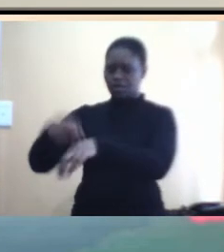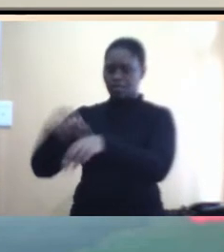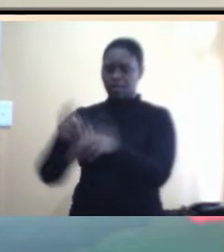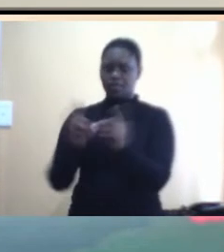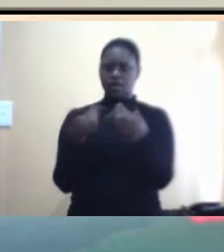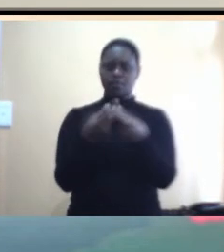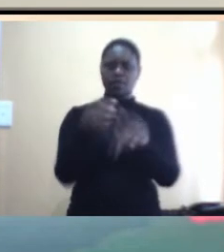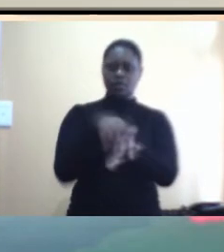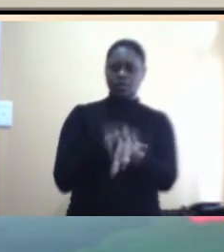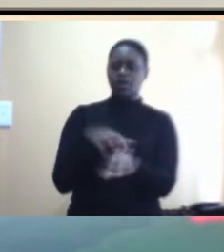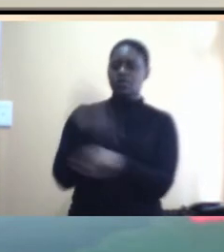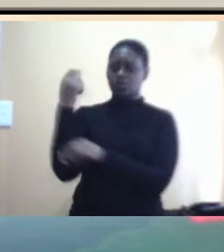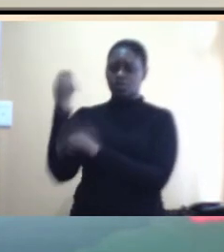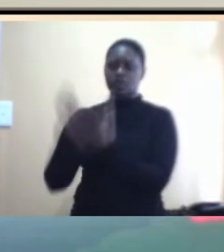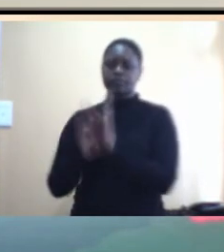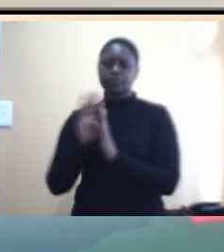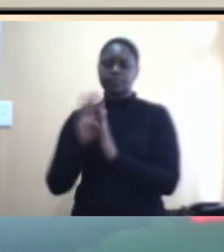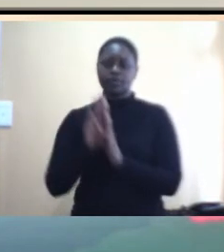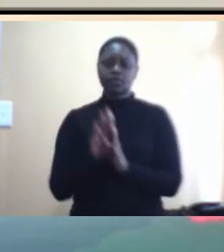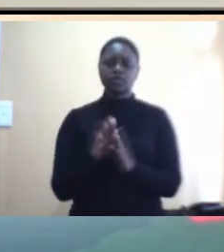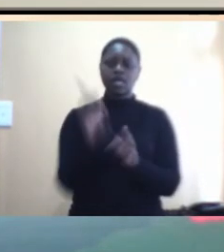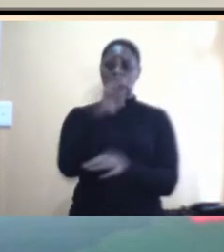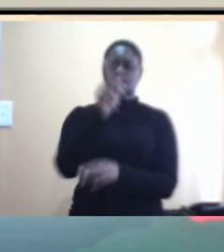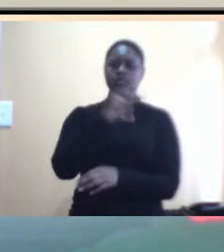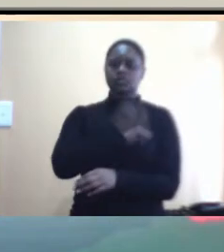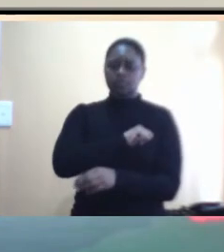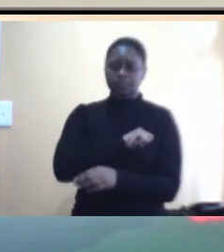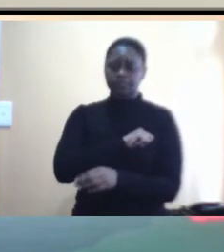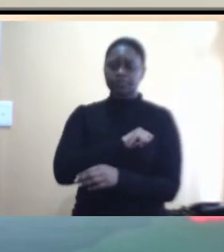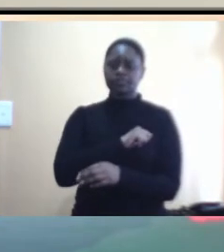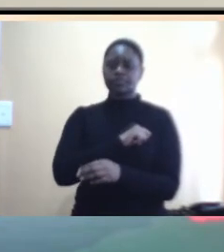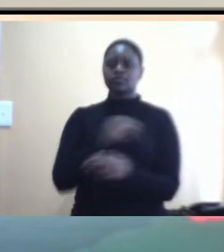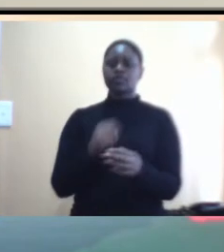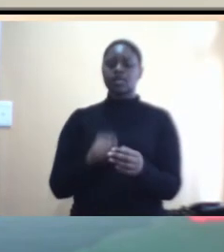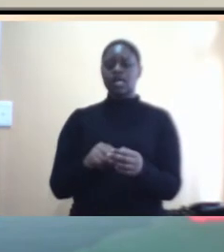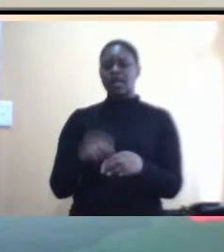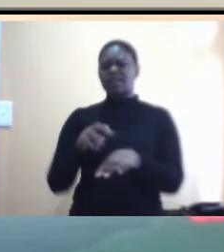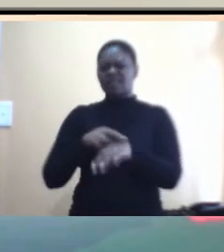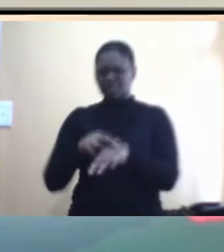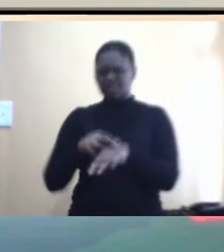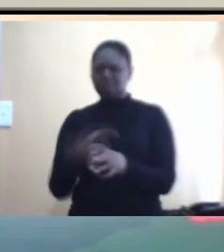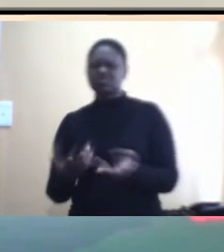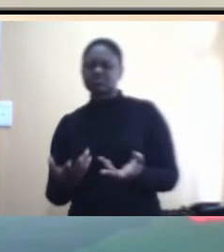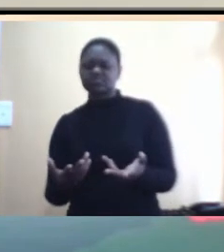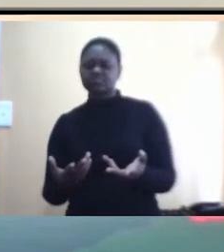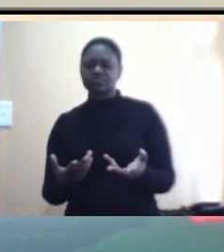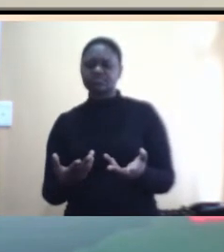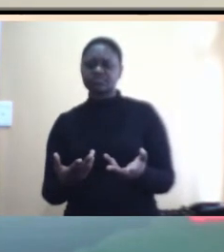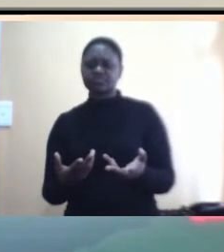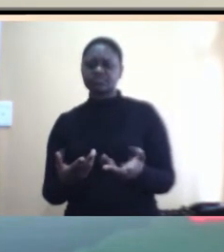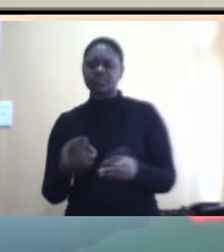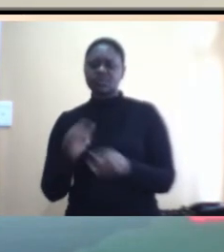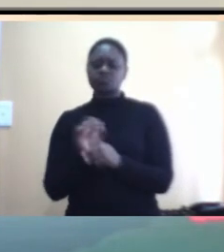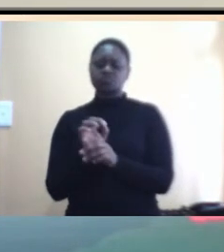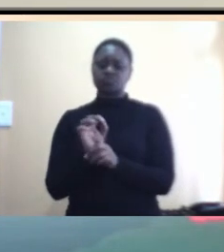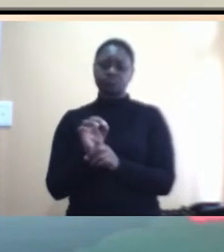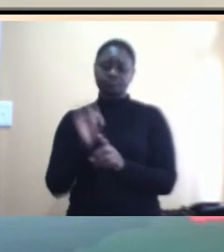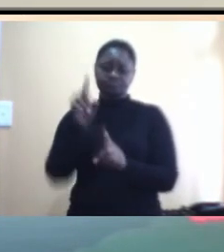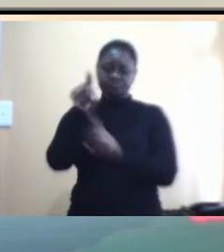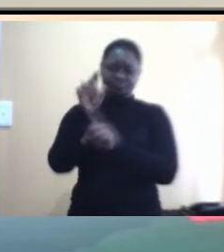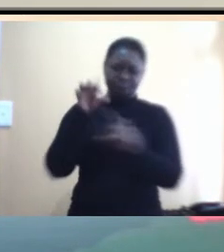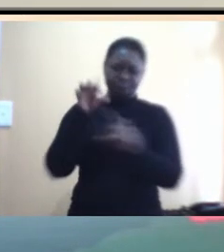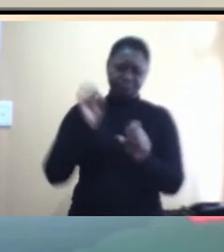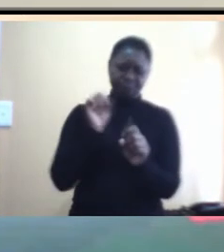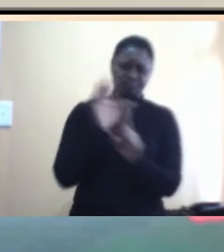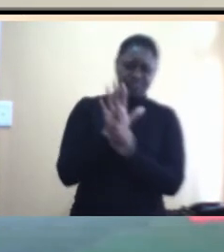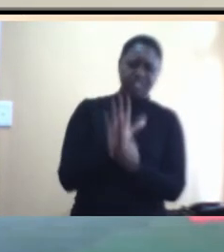of Agriculture and Rural Development and KZN household in the race to defeat the virus and its impact